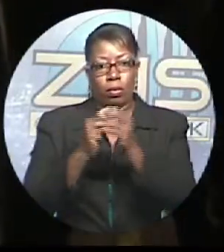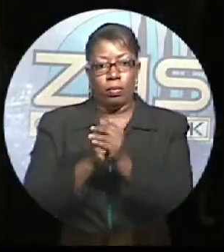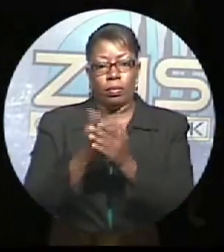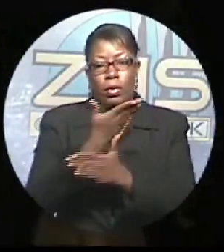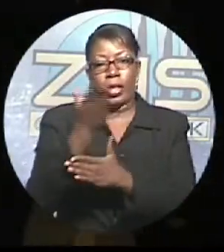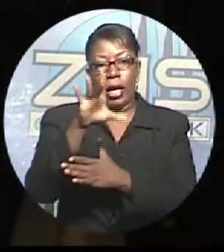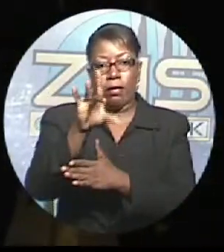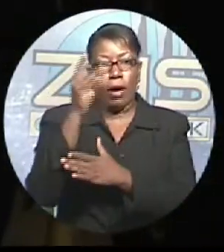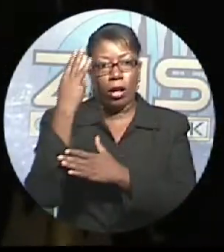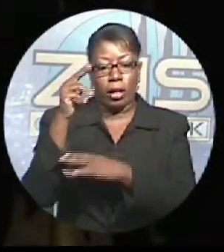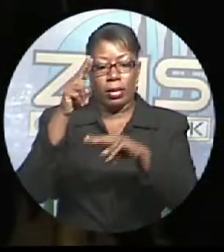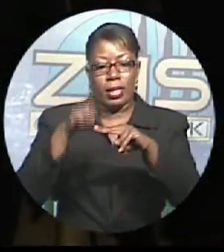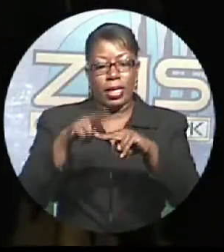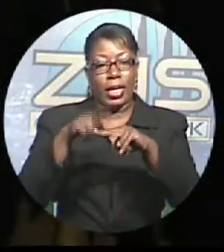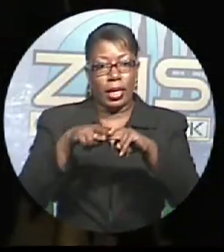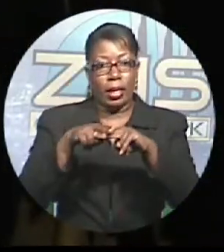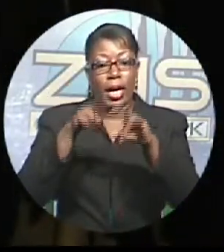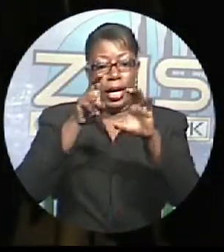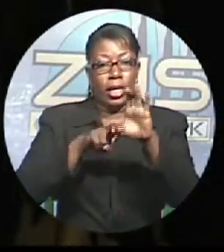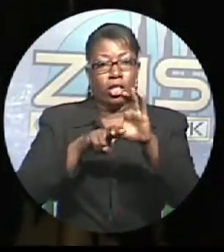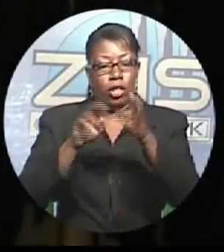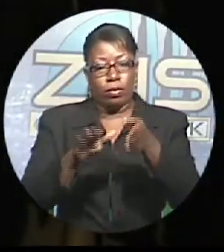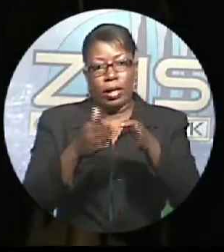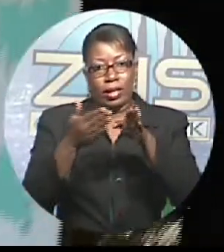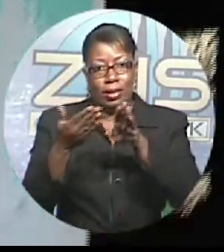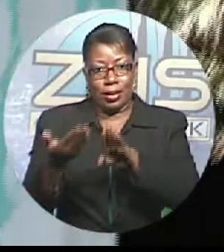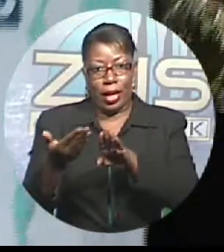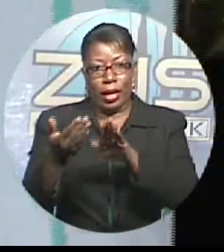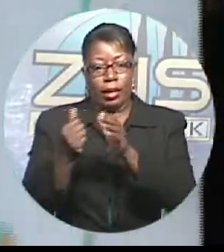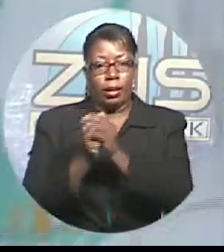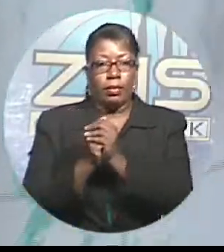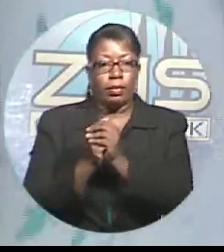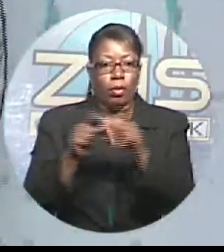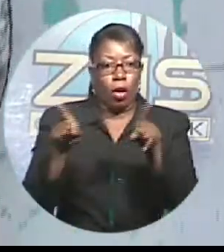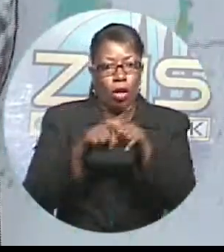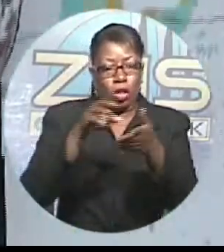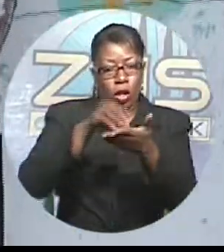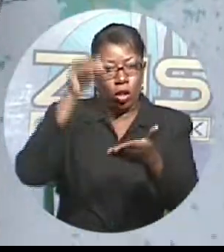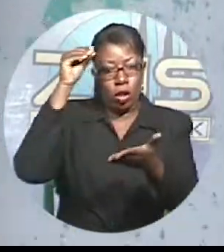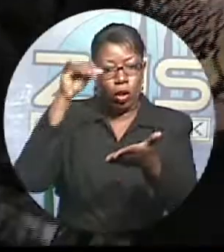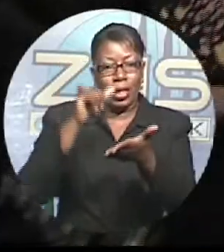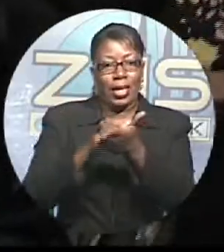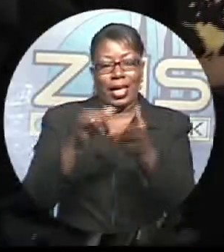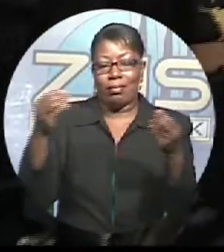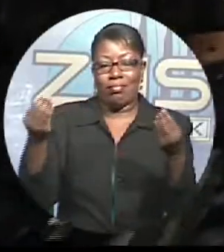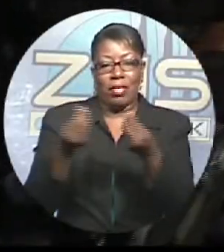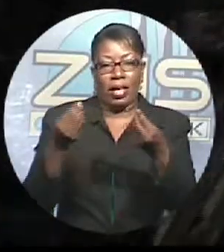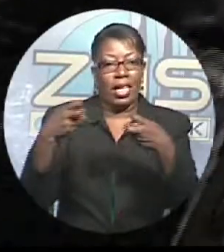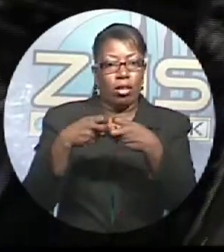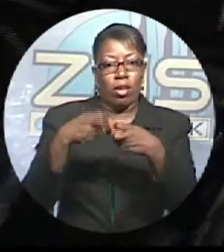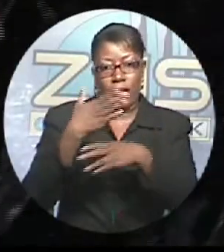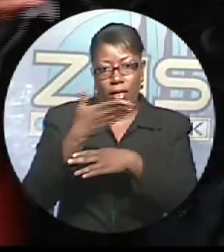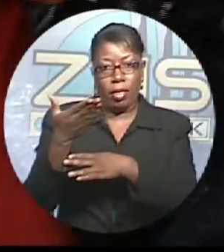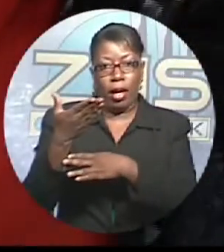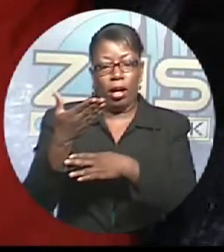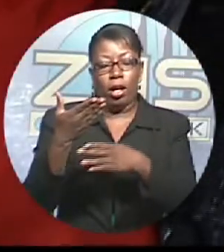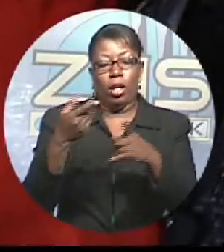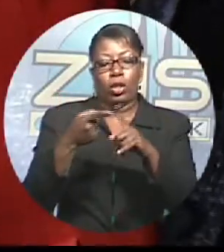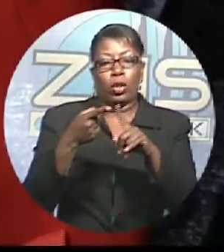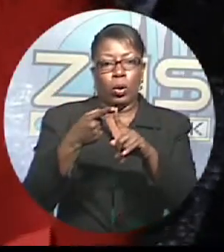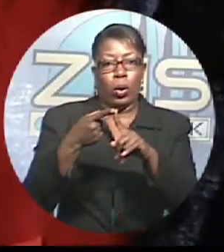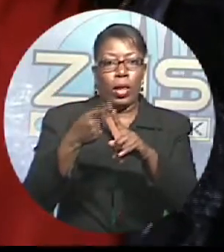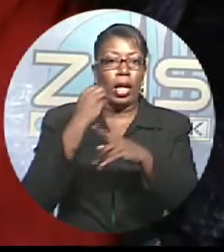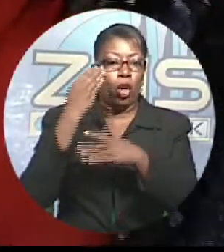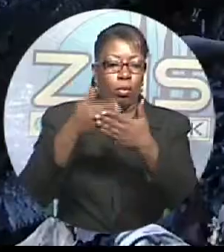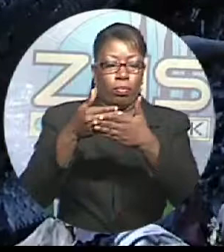On Saturday, our news team went back to the area with the fire department. We also learned that there was no electricity supplied to the home prior to the fire.